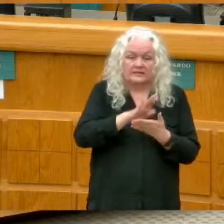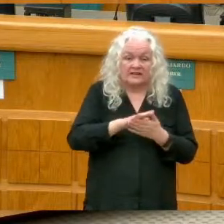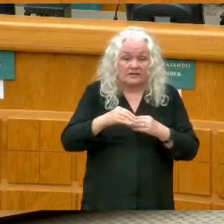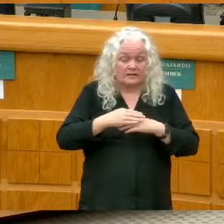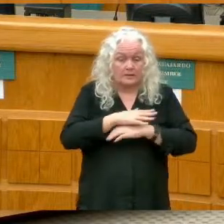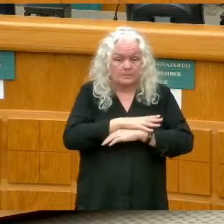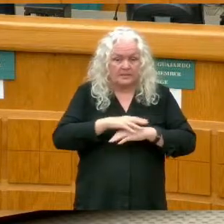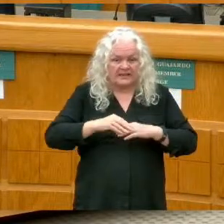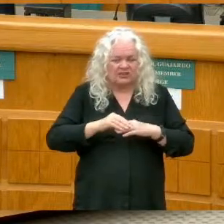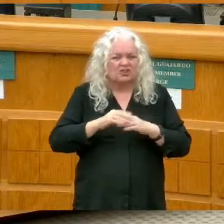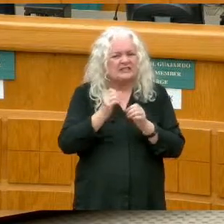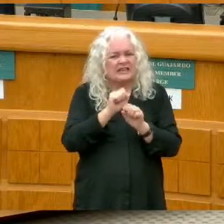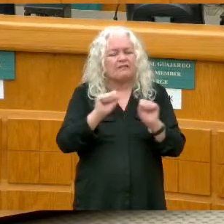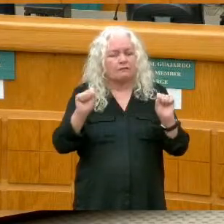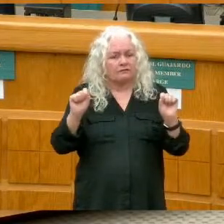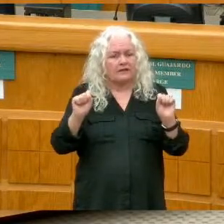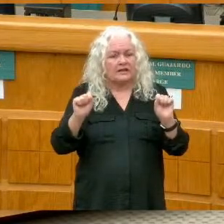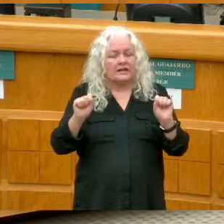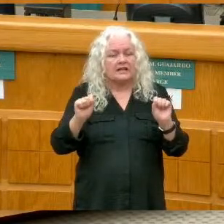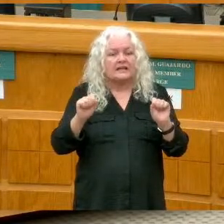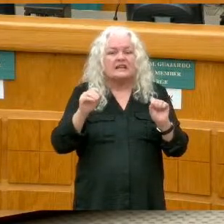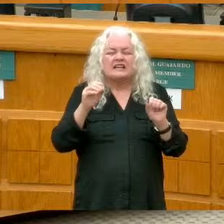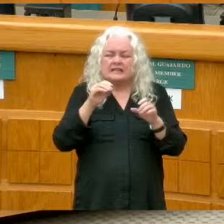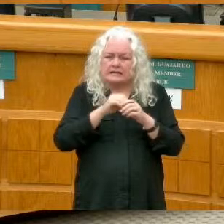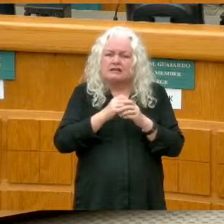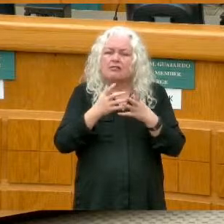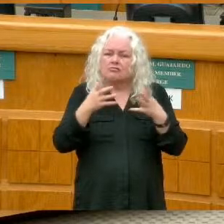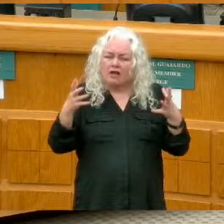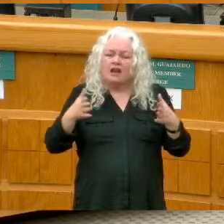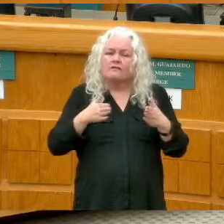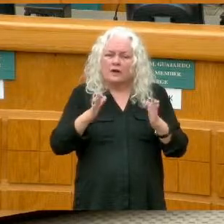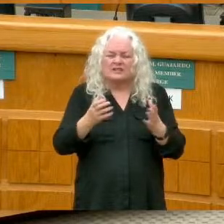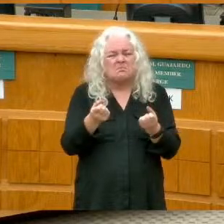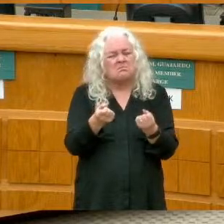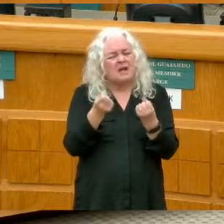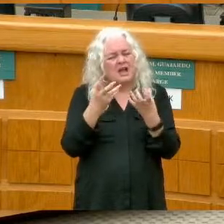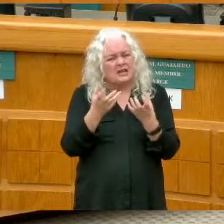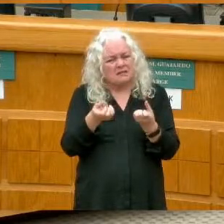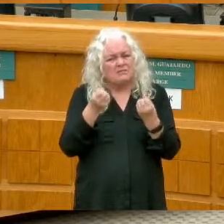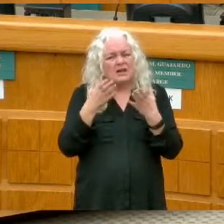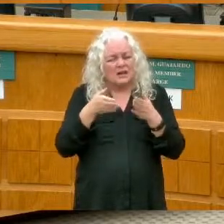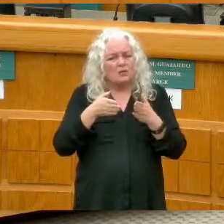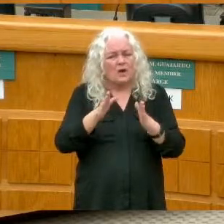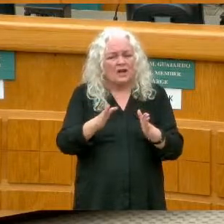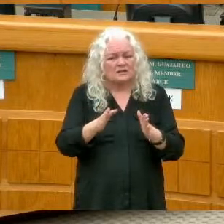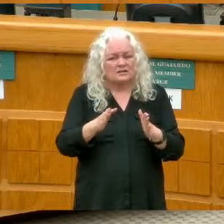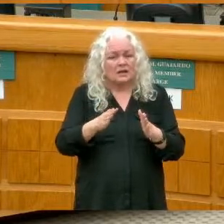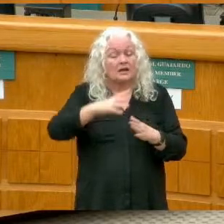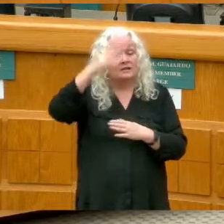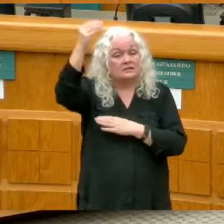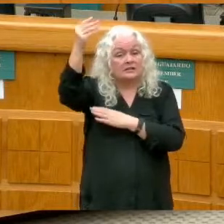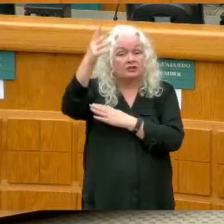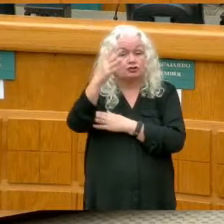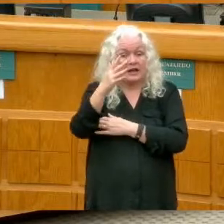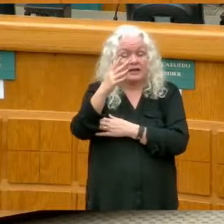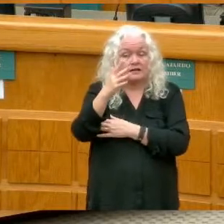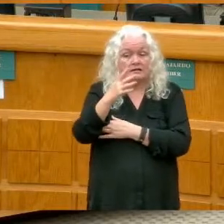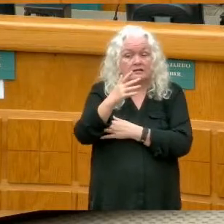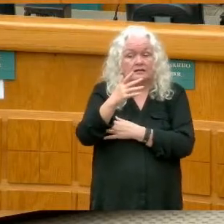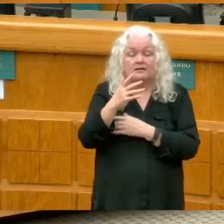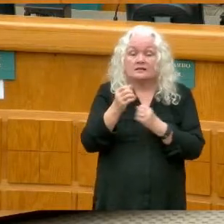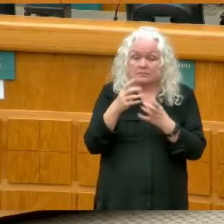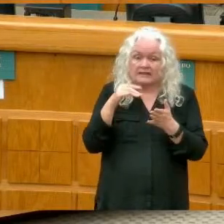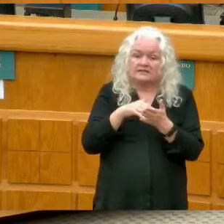beach is safe in many ways. Many ways. Sunshine, according to